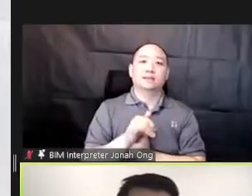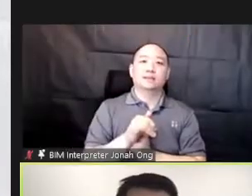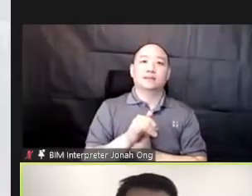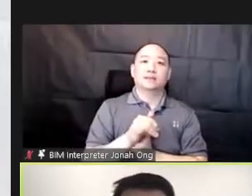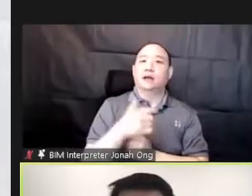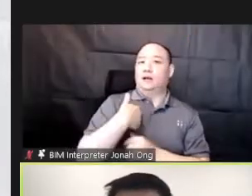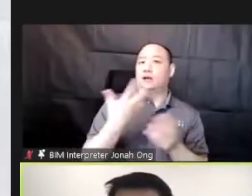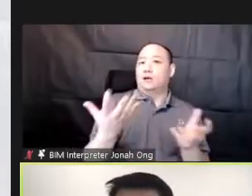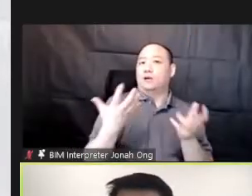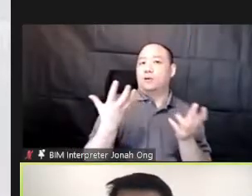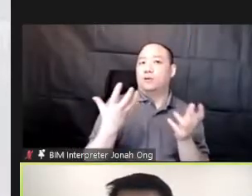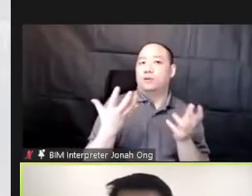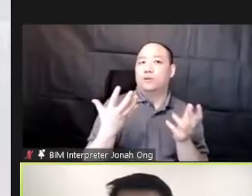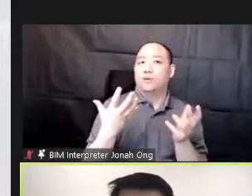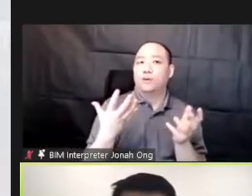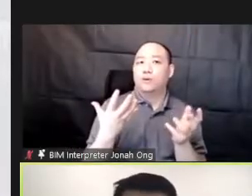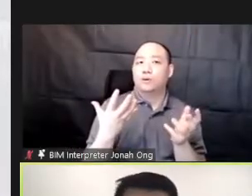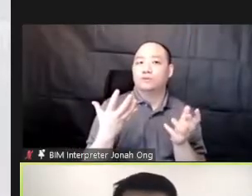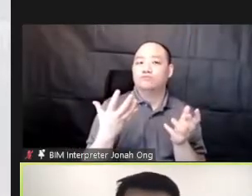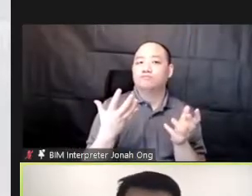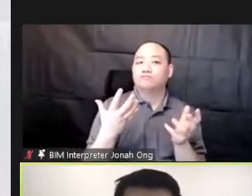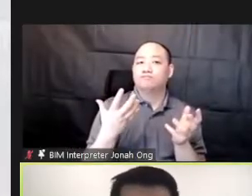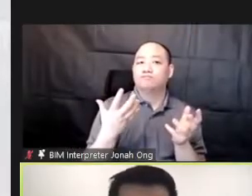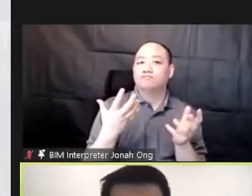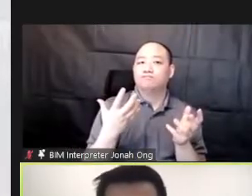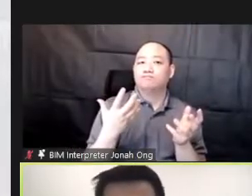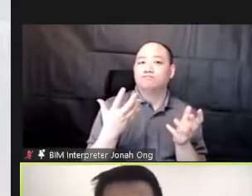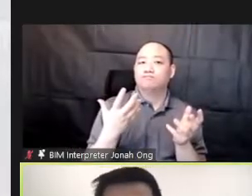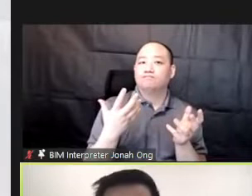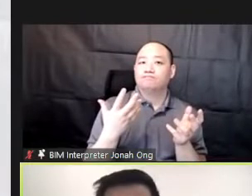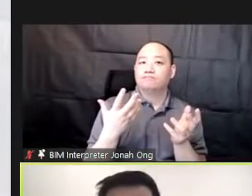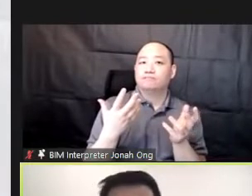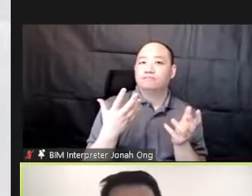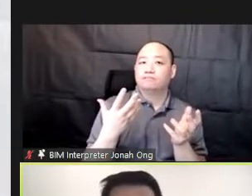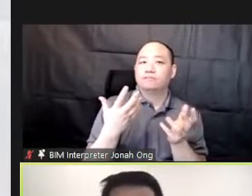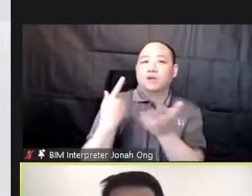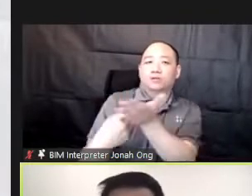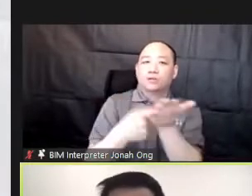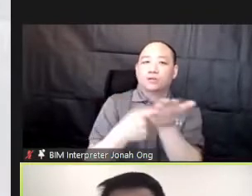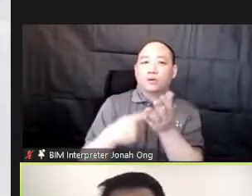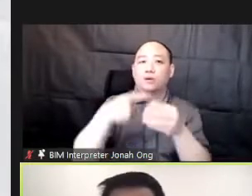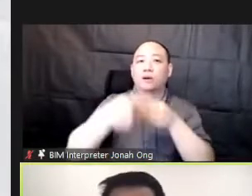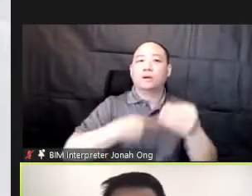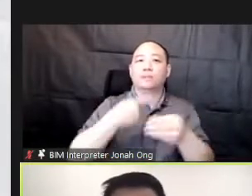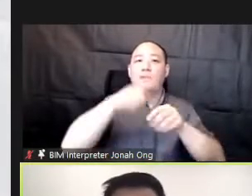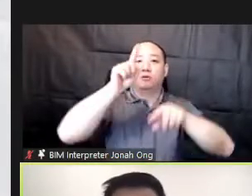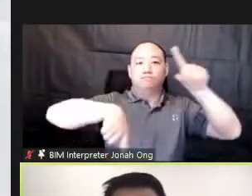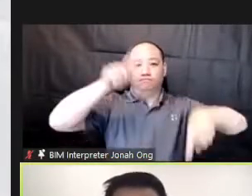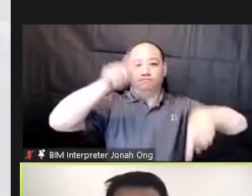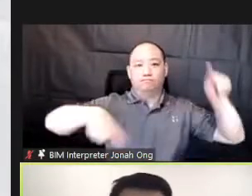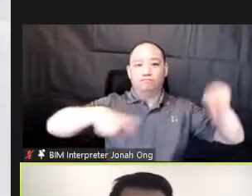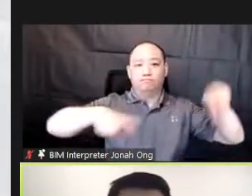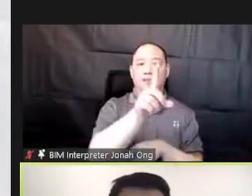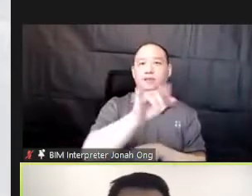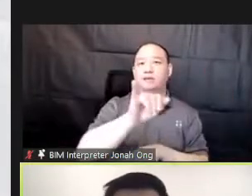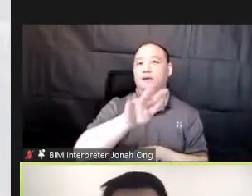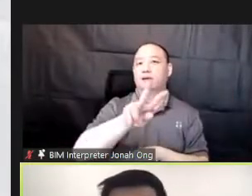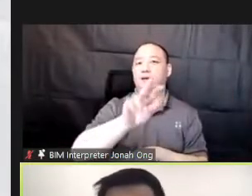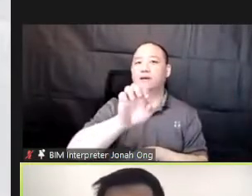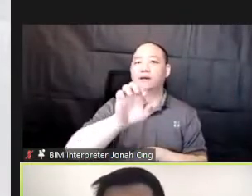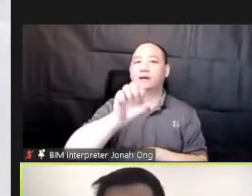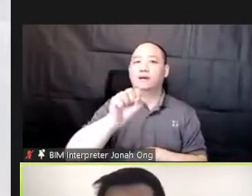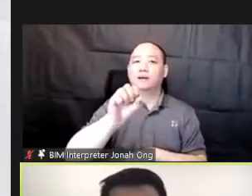talk about diversity, obviously, as is in within our organization name, but also going beyond what our current